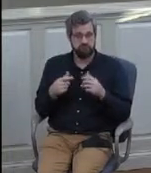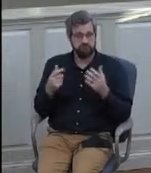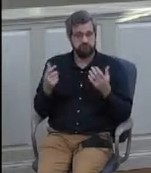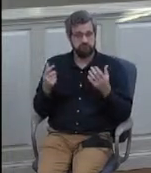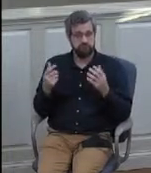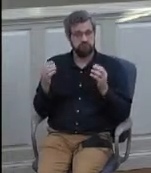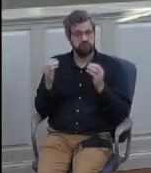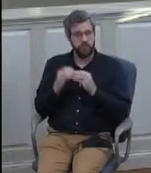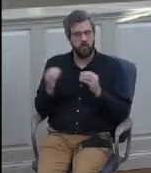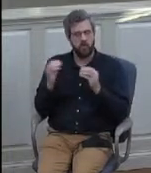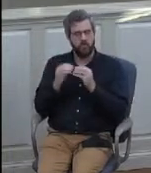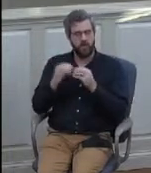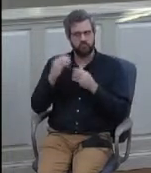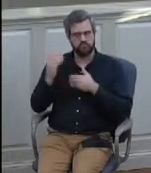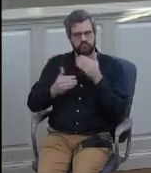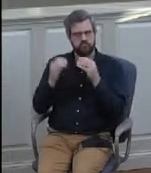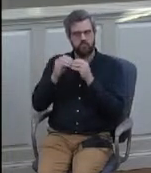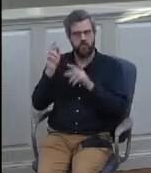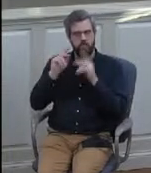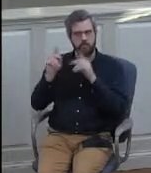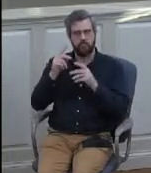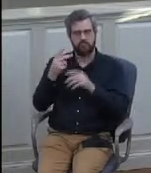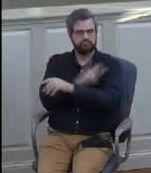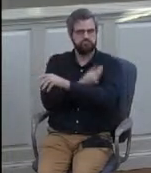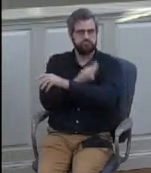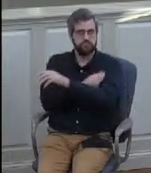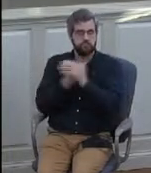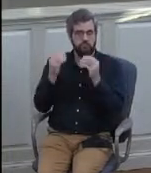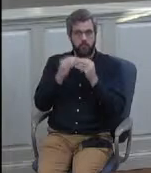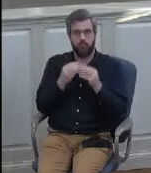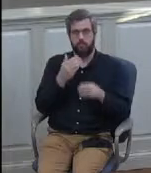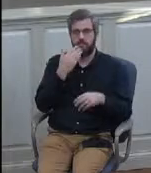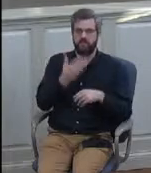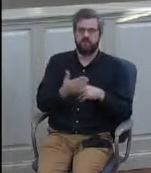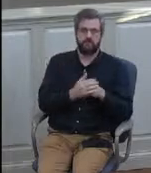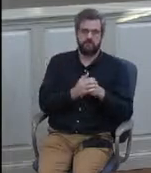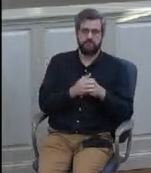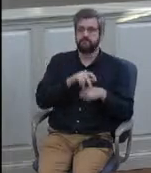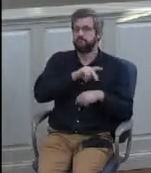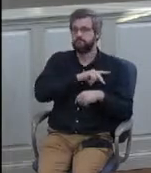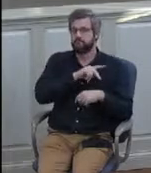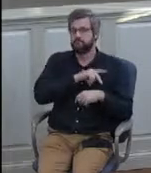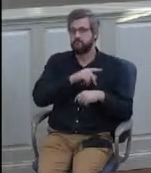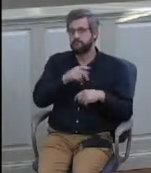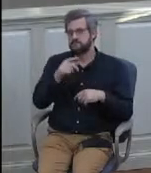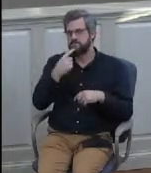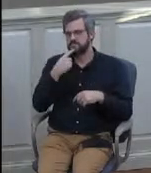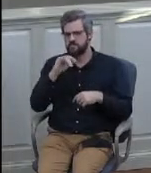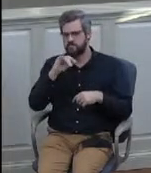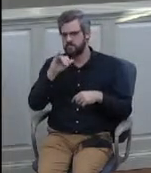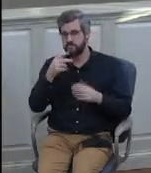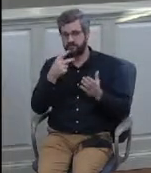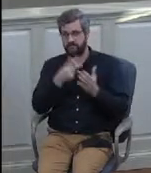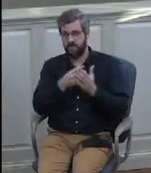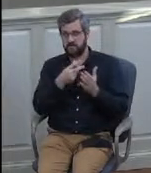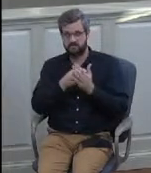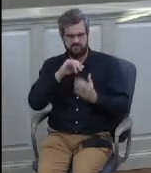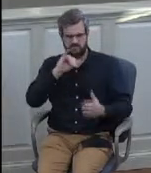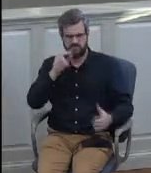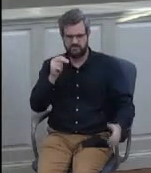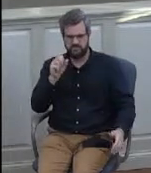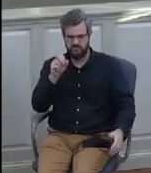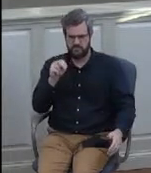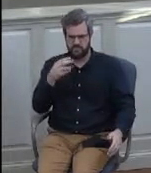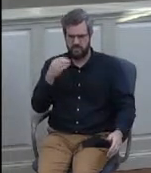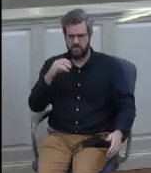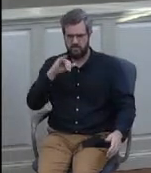it's becoming a lot more. A lot more people are getting in, thank goodness. The Johnson & Johnson, I understand, does not have